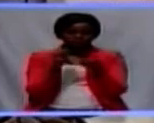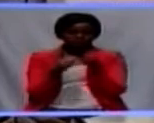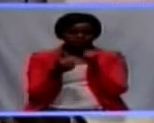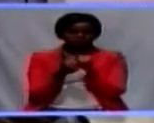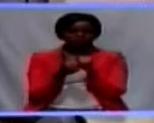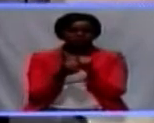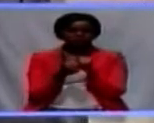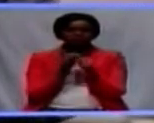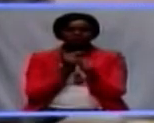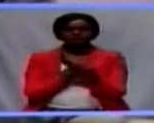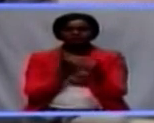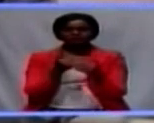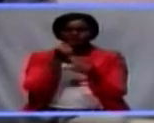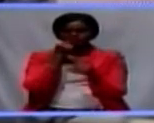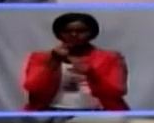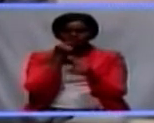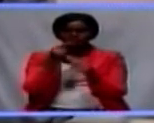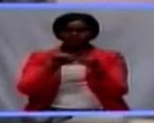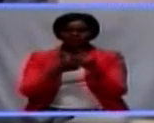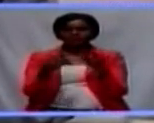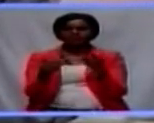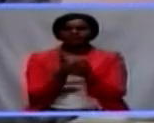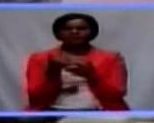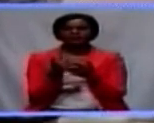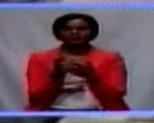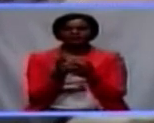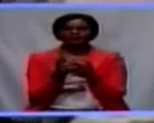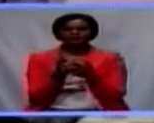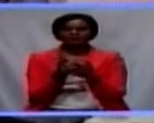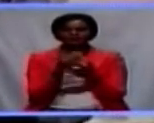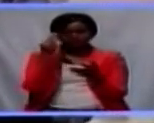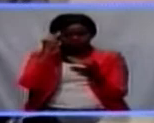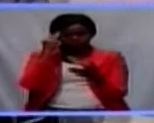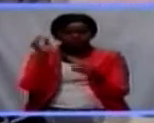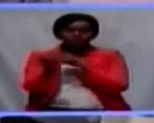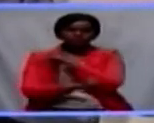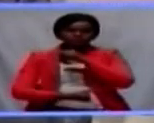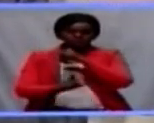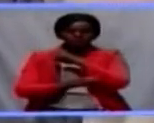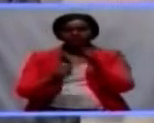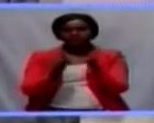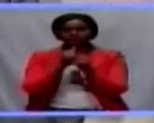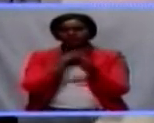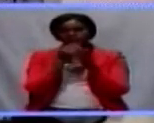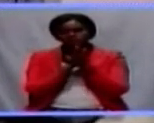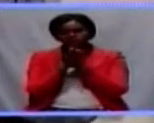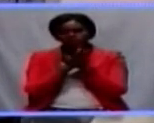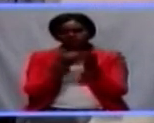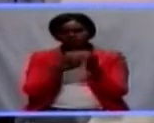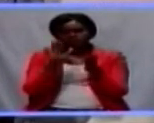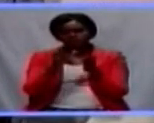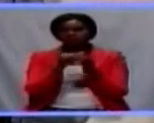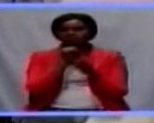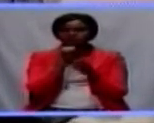Okay? We are saying, start afresh. We know that these penalties and interest that you have accumulated are